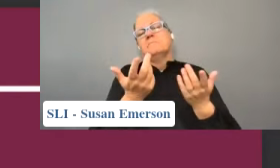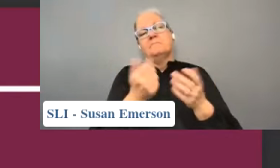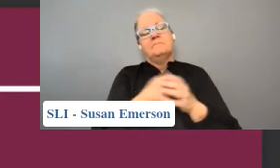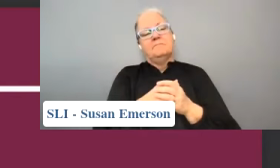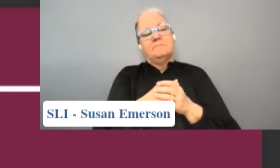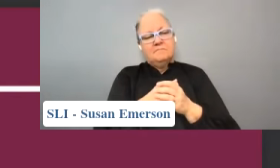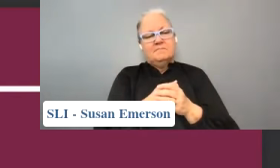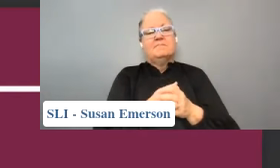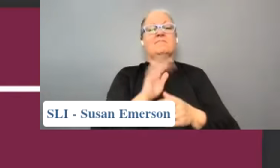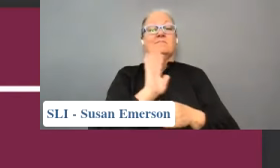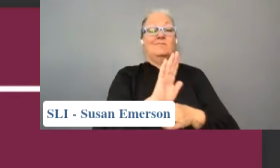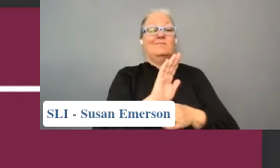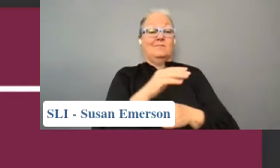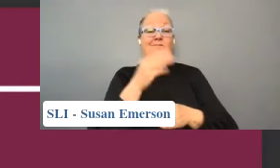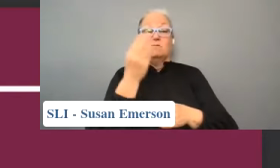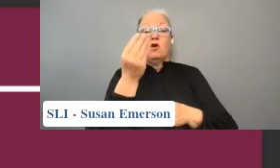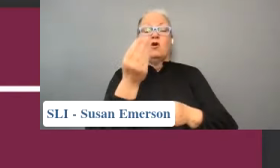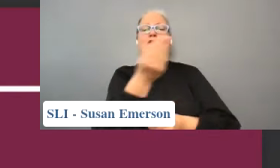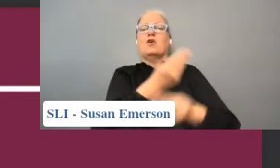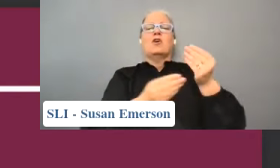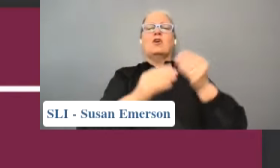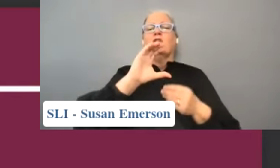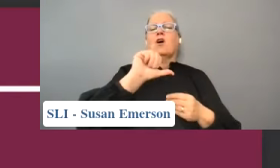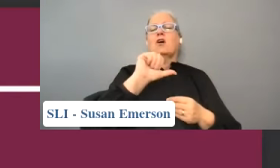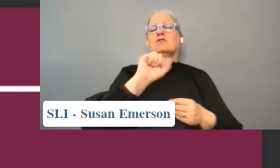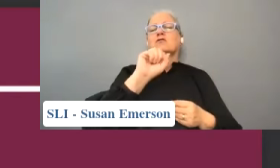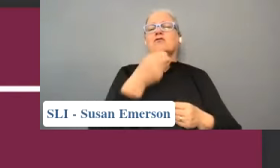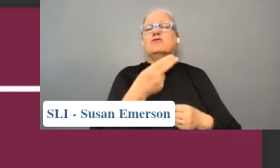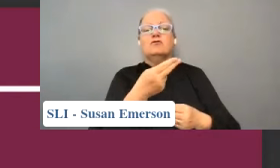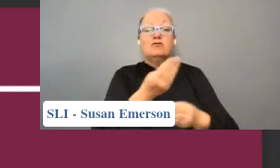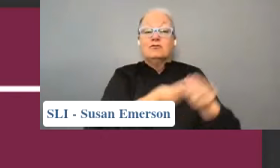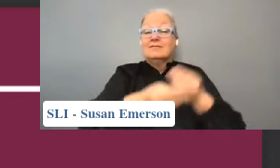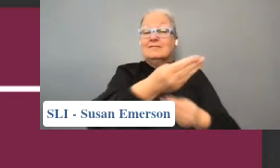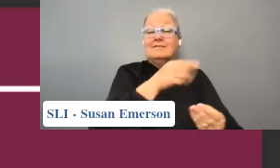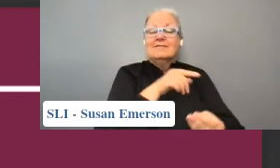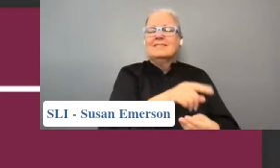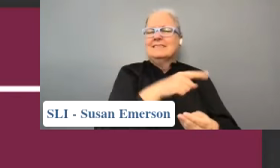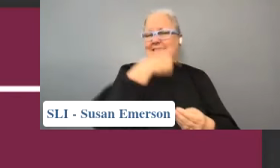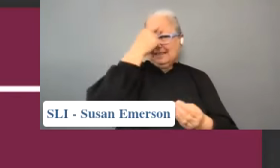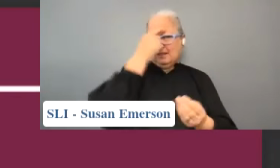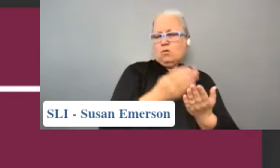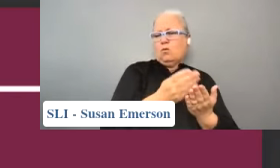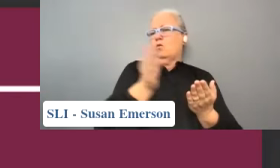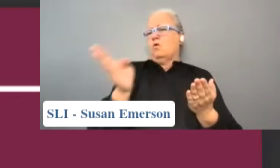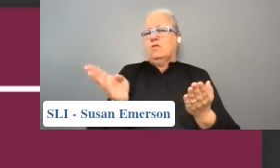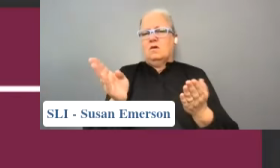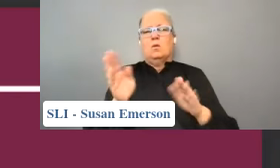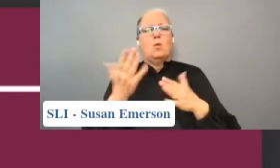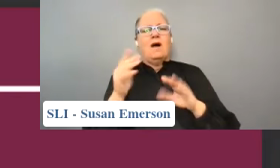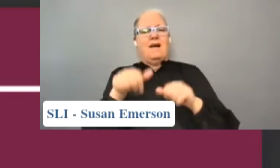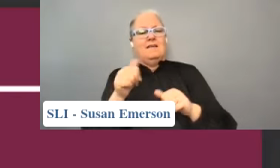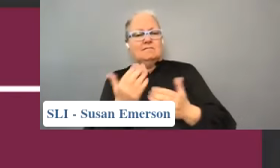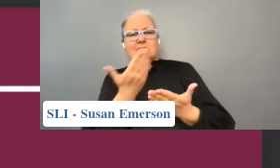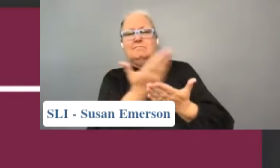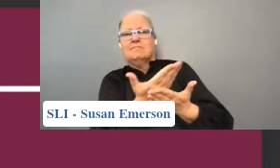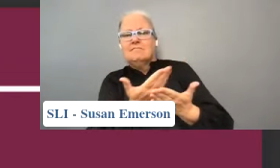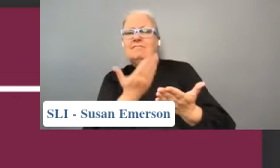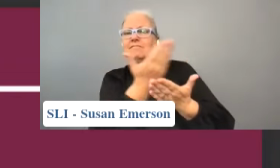conditional cash transfer program, but also what are all of the other things that might be on offer and that